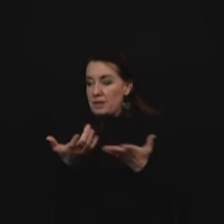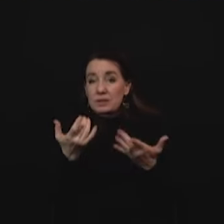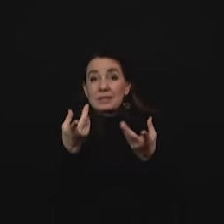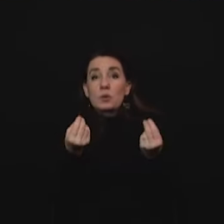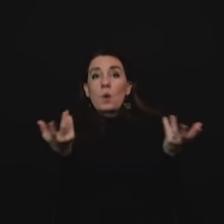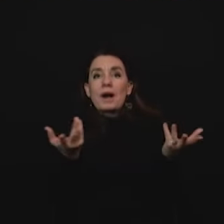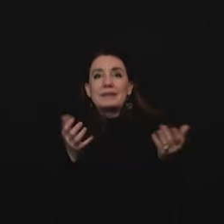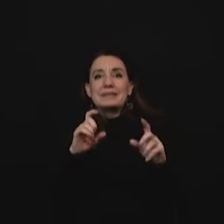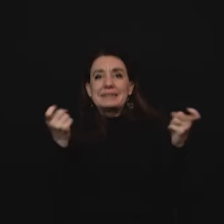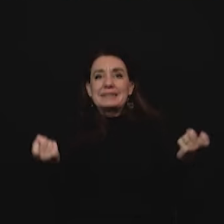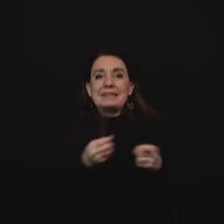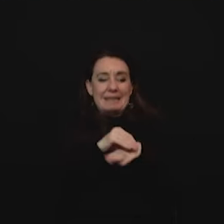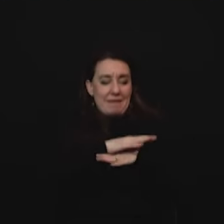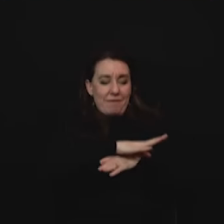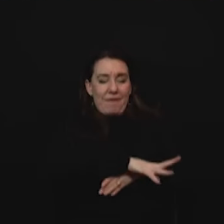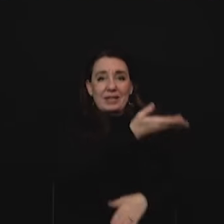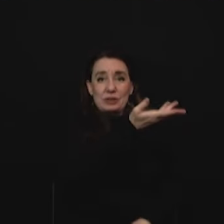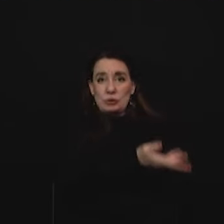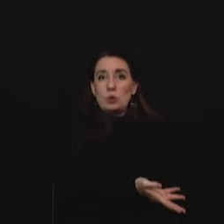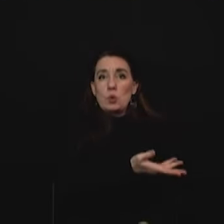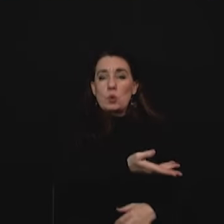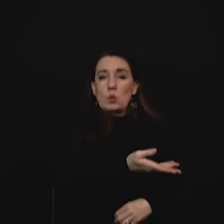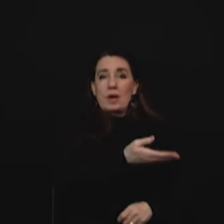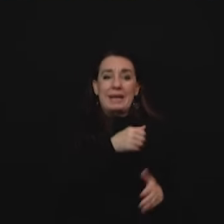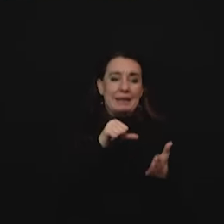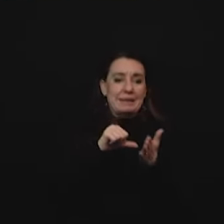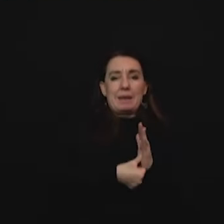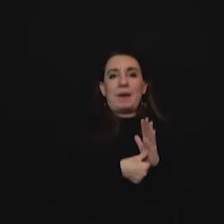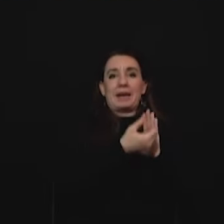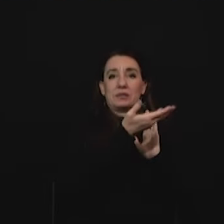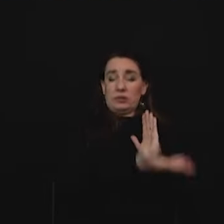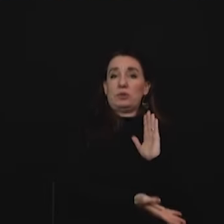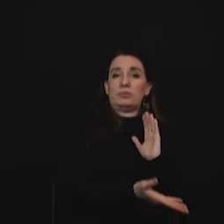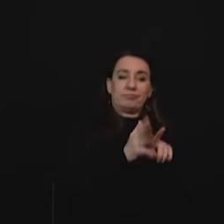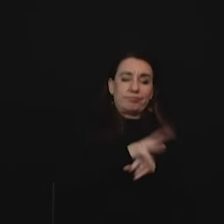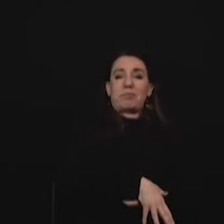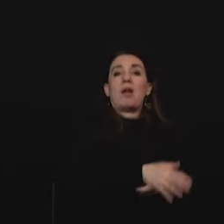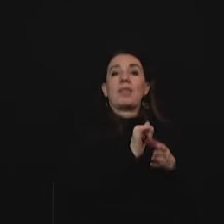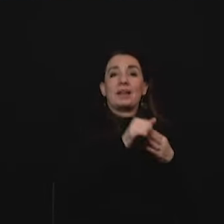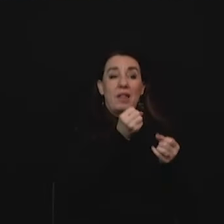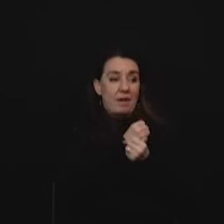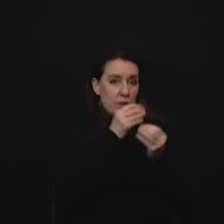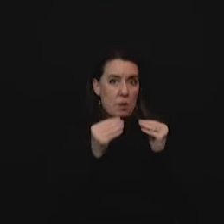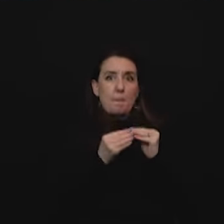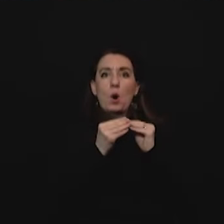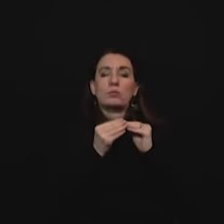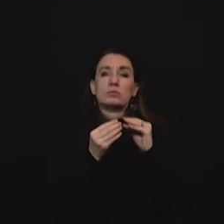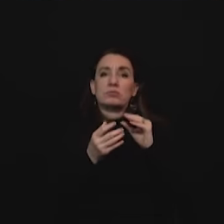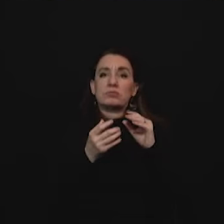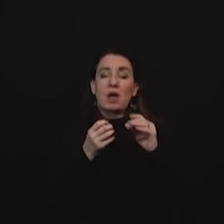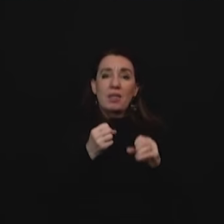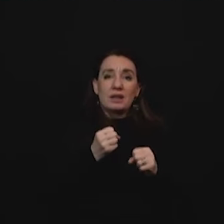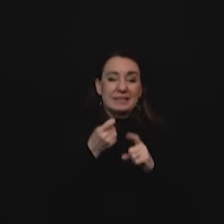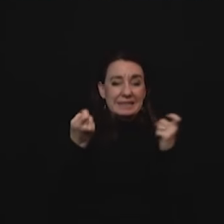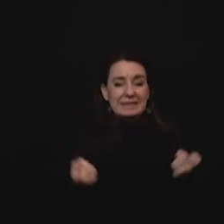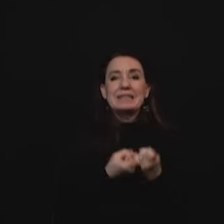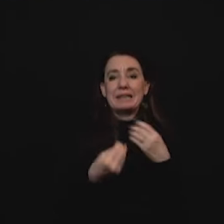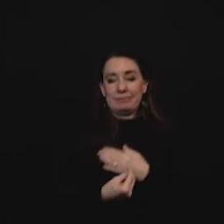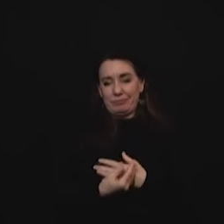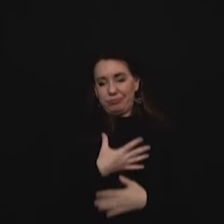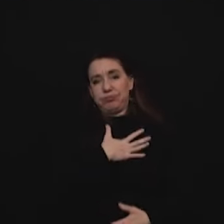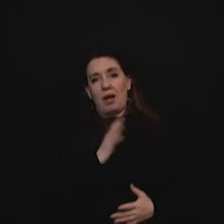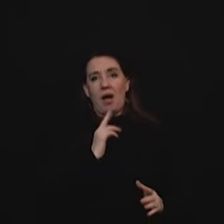what? Sin affects you. It impacts you. From even those who love you the most, there is sin in this world that impacts us. We're victims